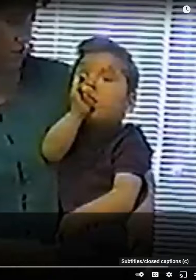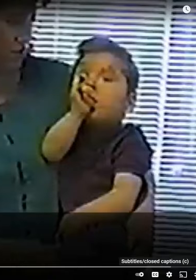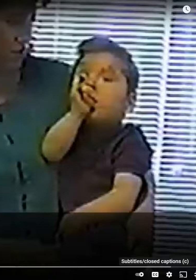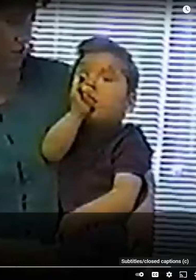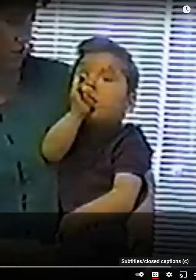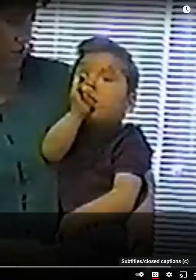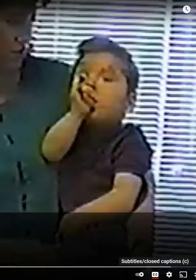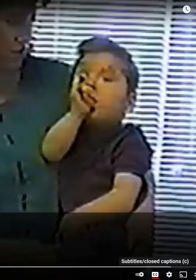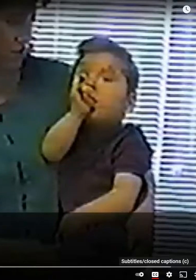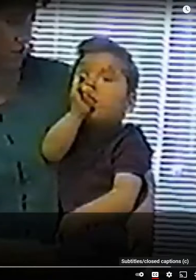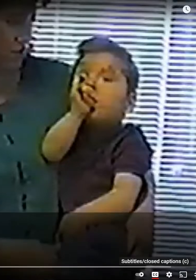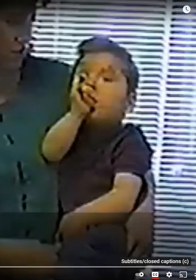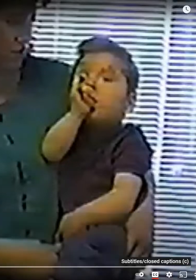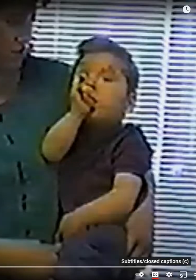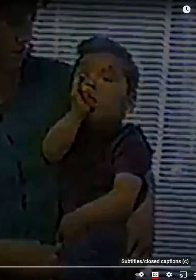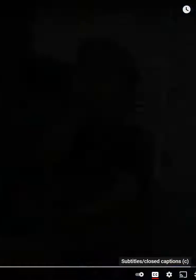Bedtime.